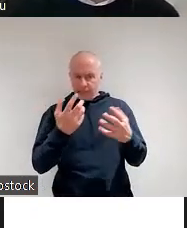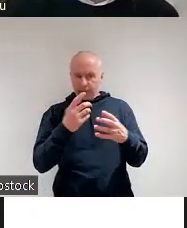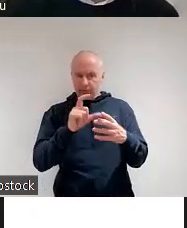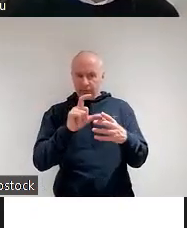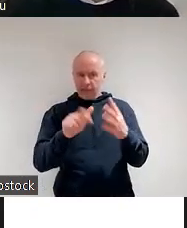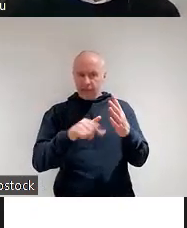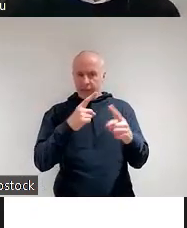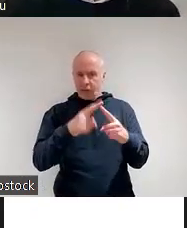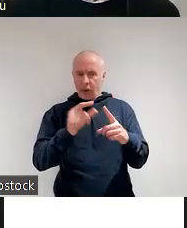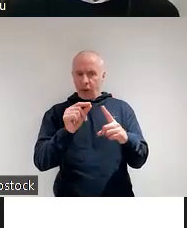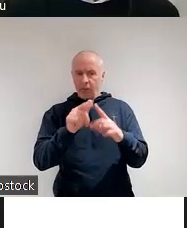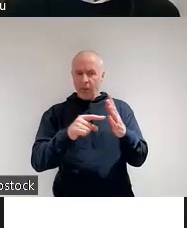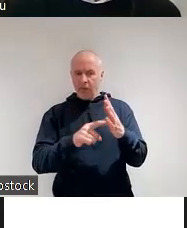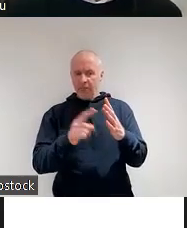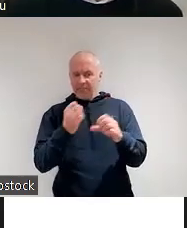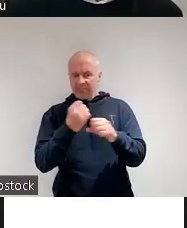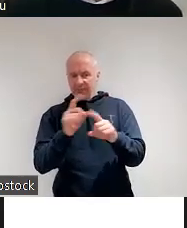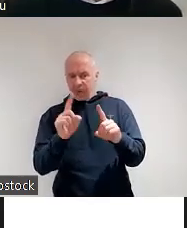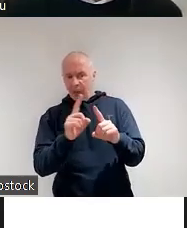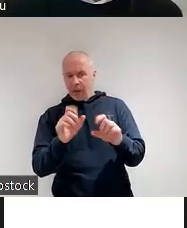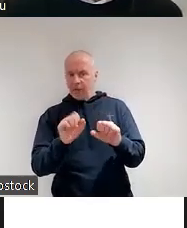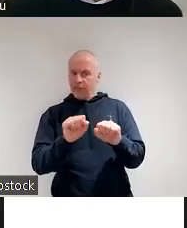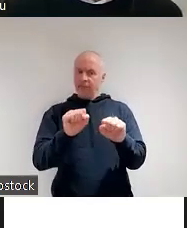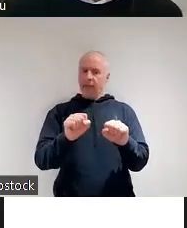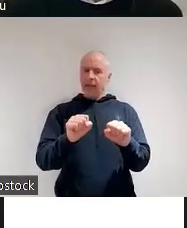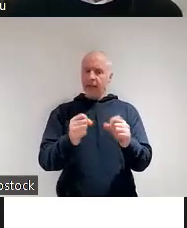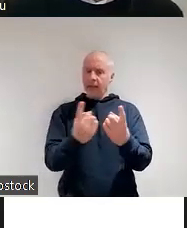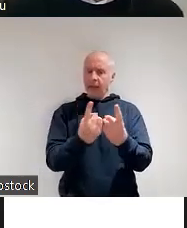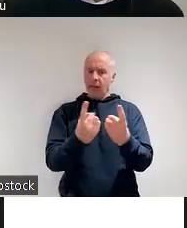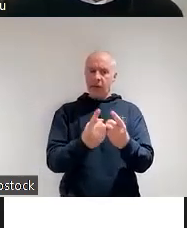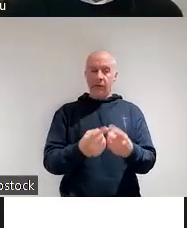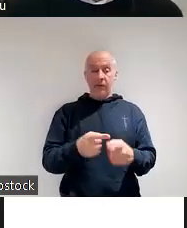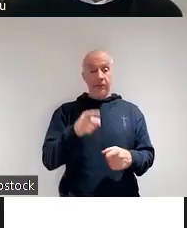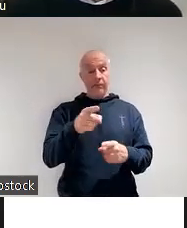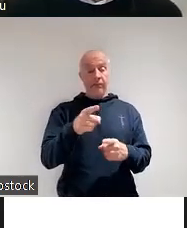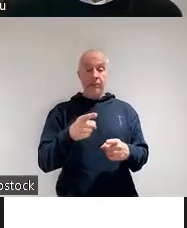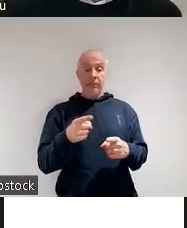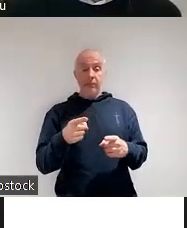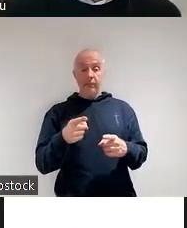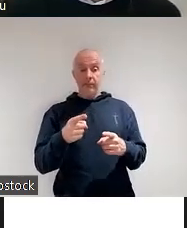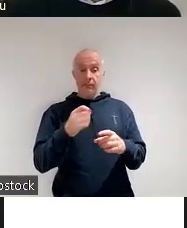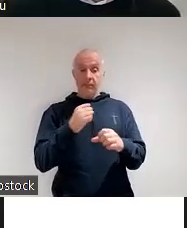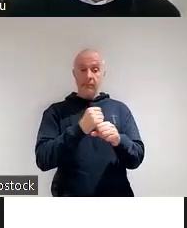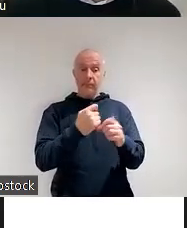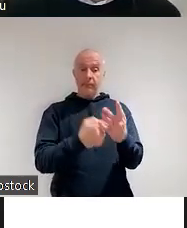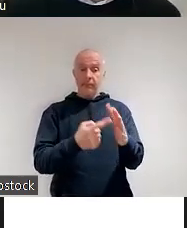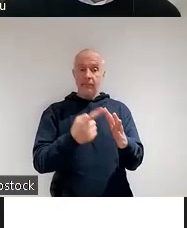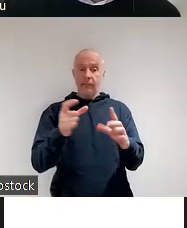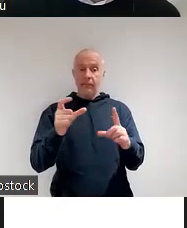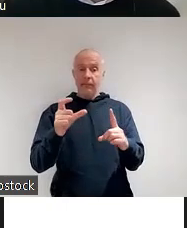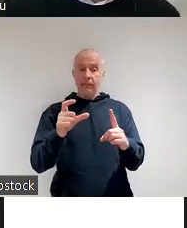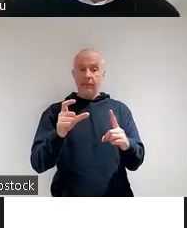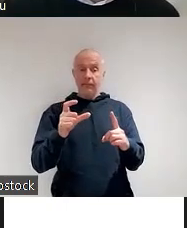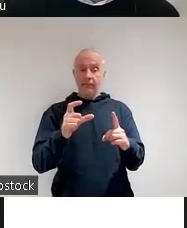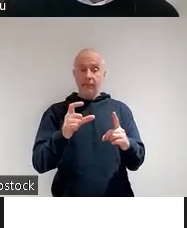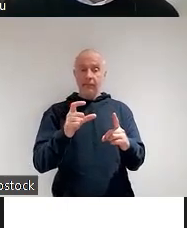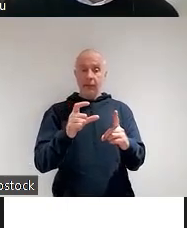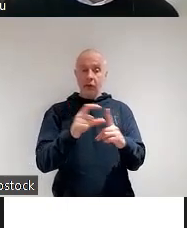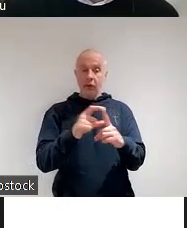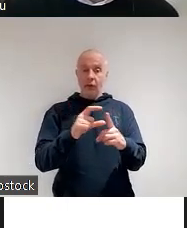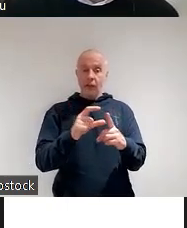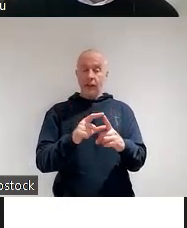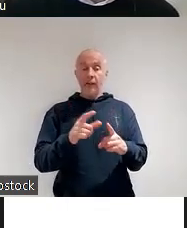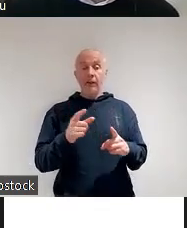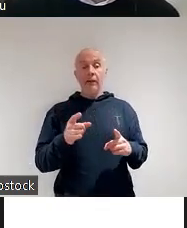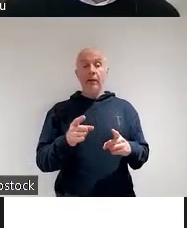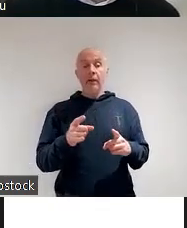product. Talk a little bit about the power grid and the EV charger. because all the slides before was just about EV and